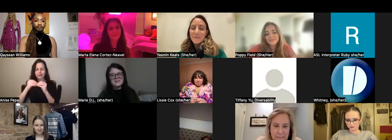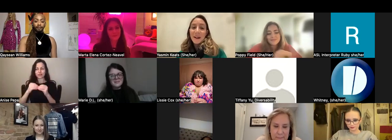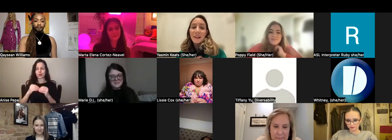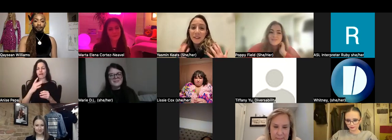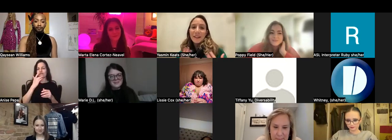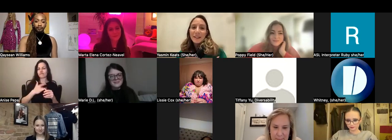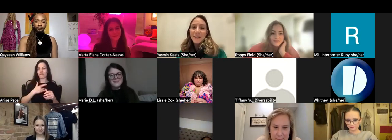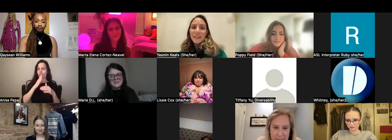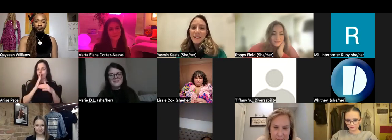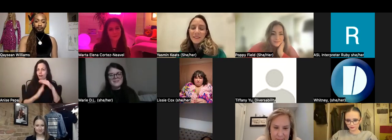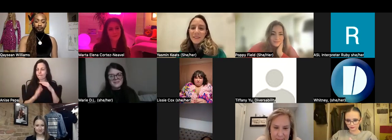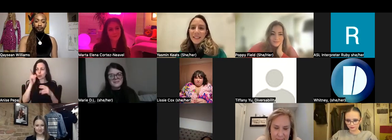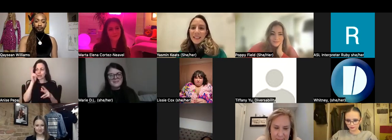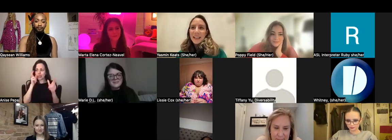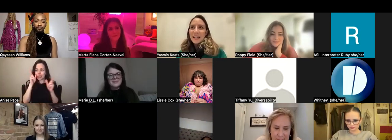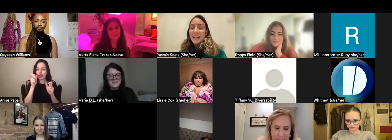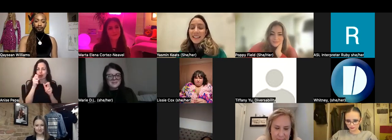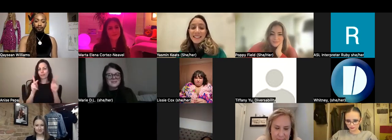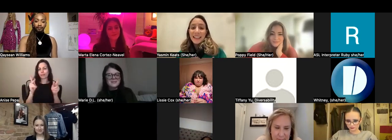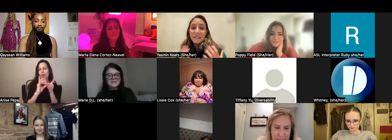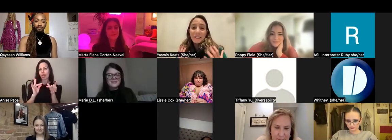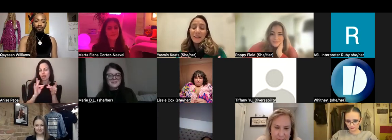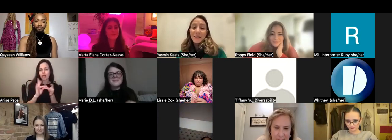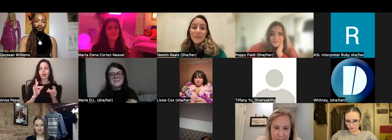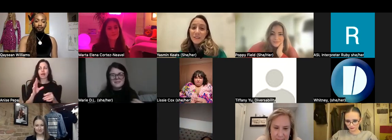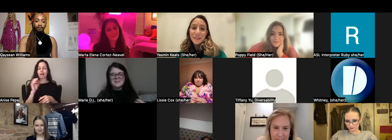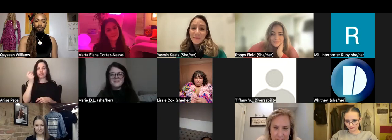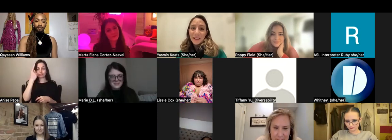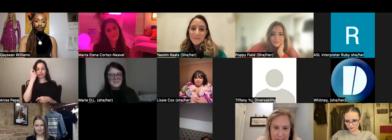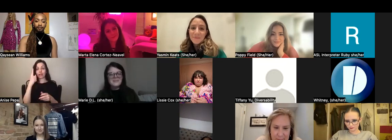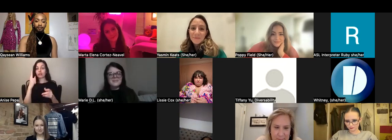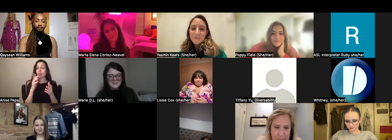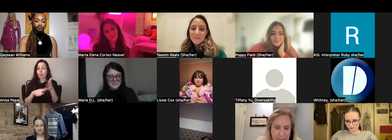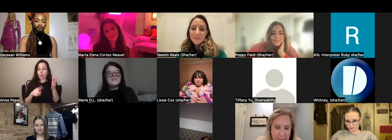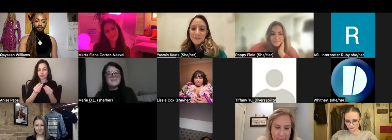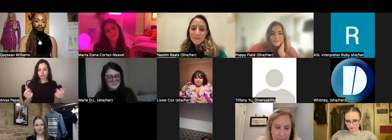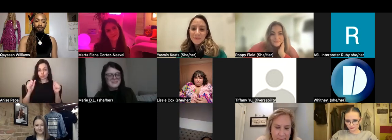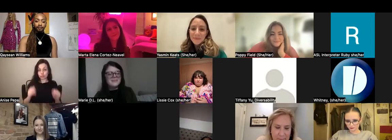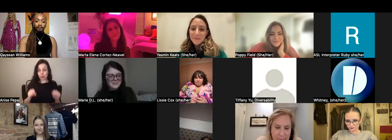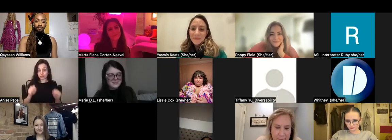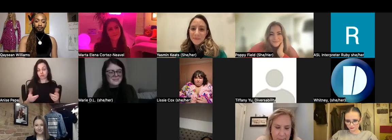to be part of the understanding what the solutions could be.